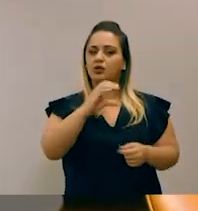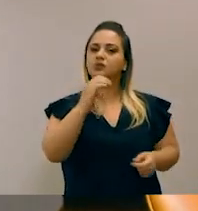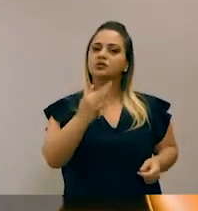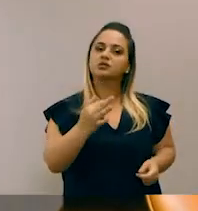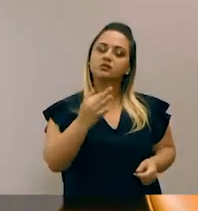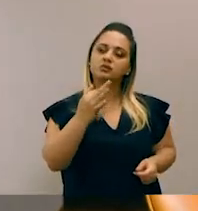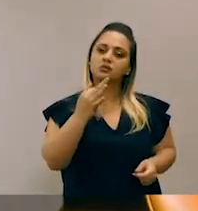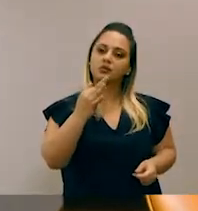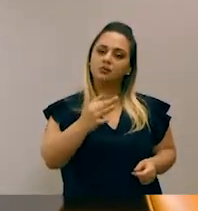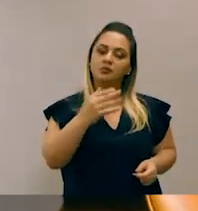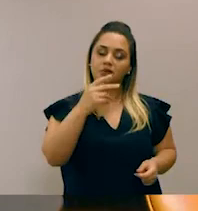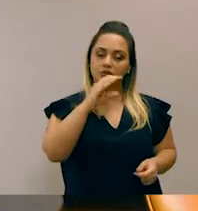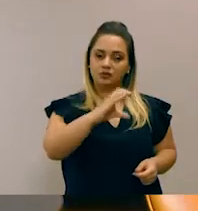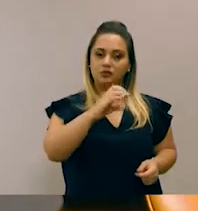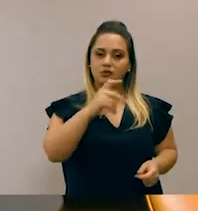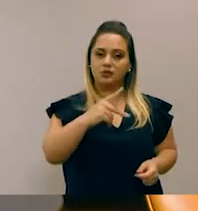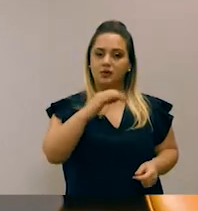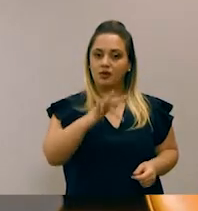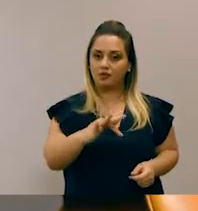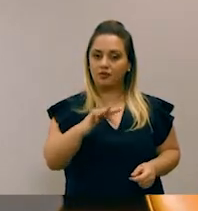CPF document number.